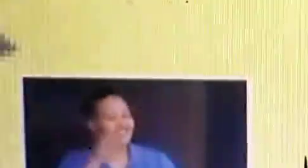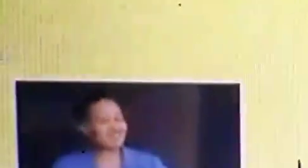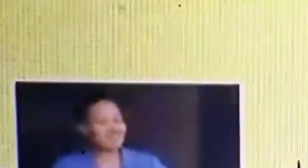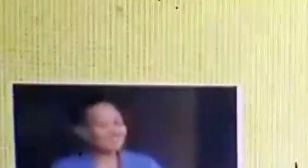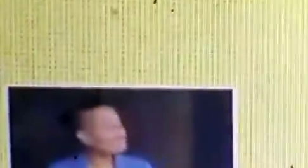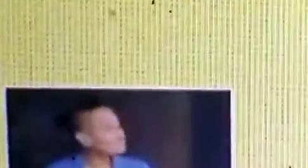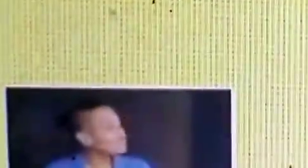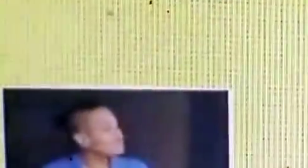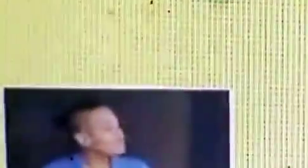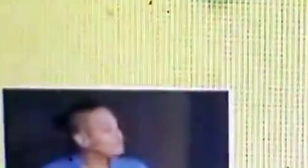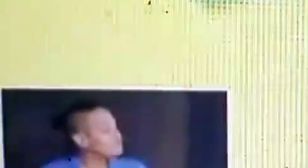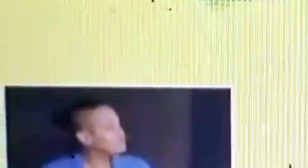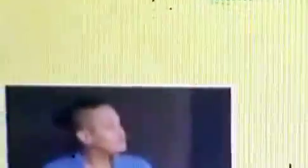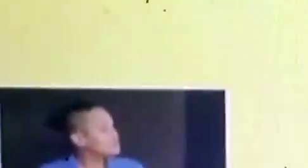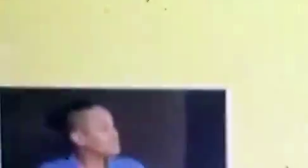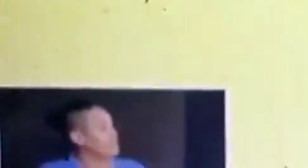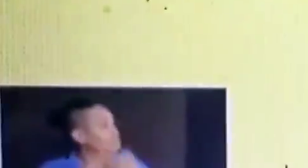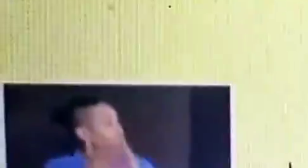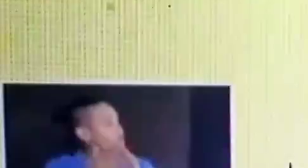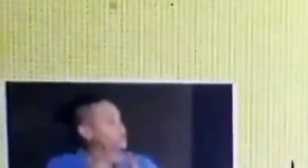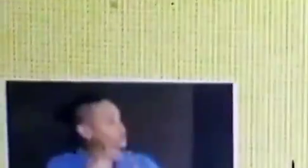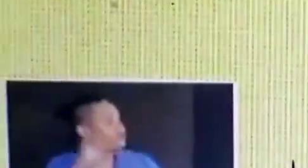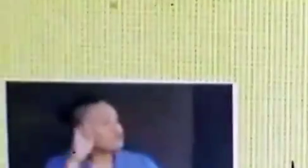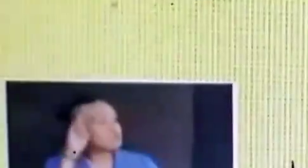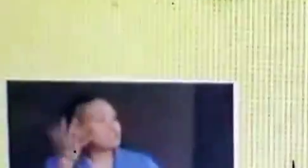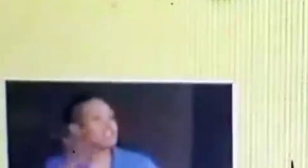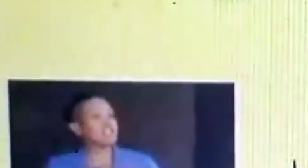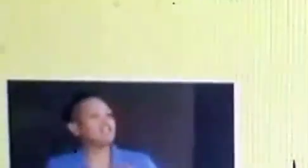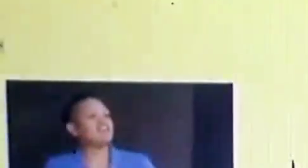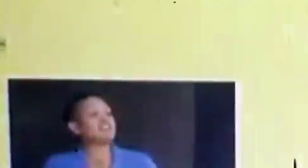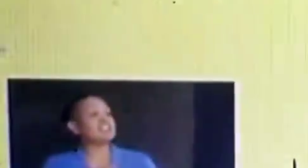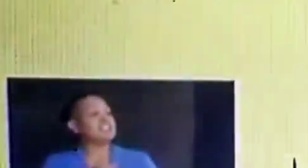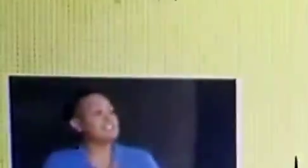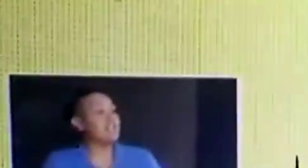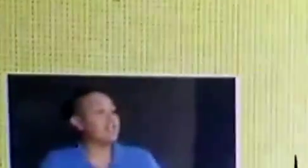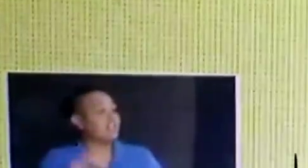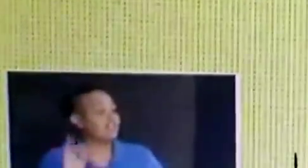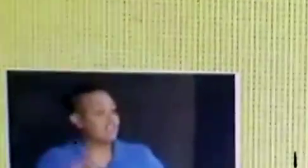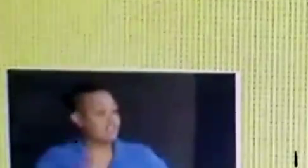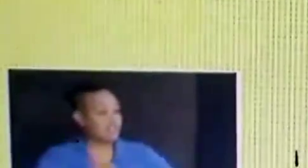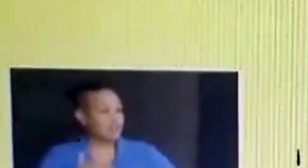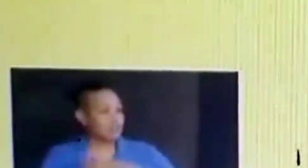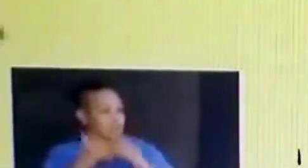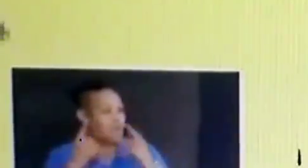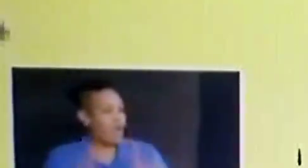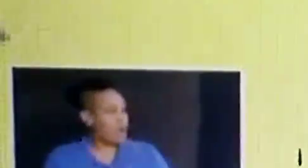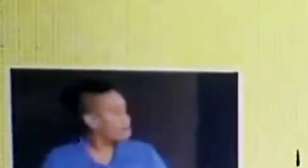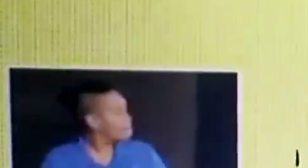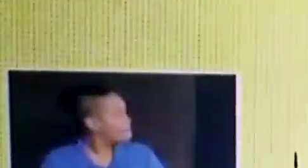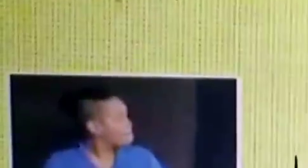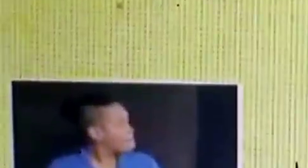communities is very well respected through the integration of informal footpaths.